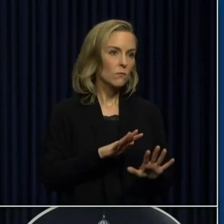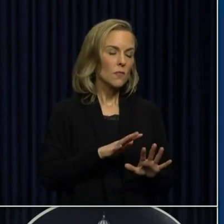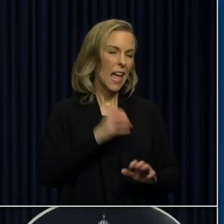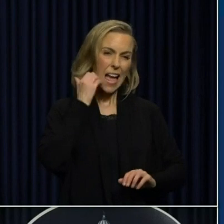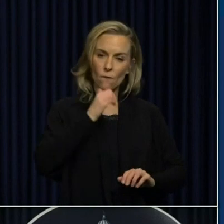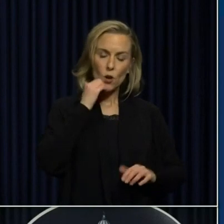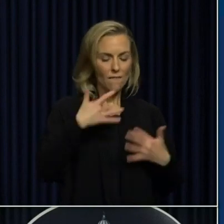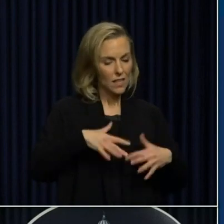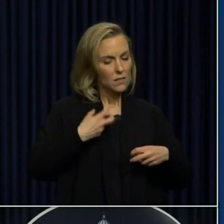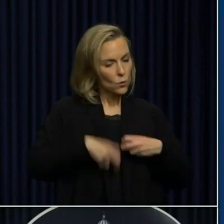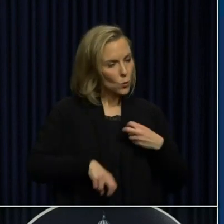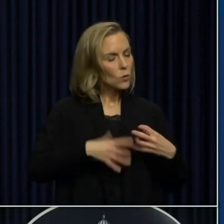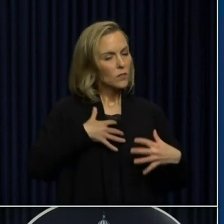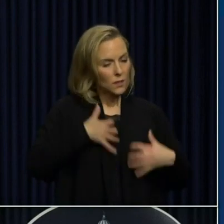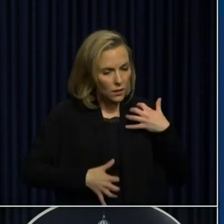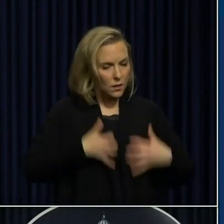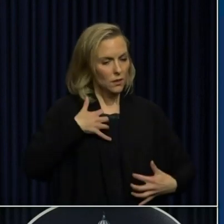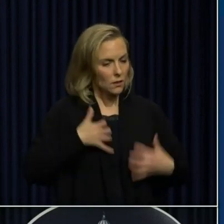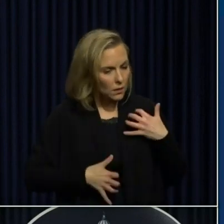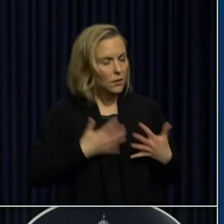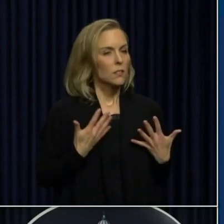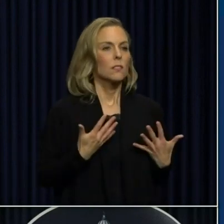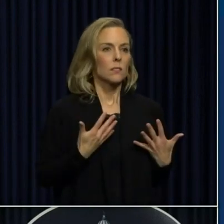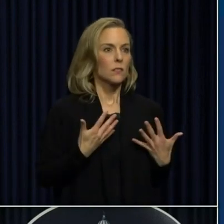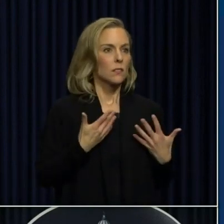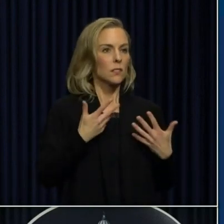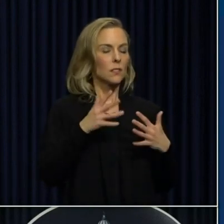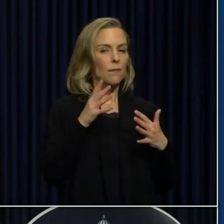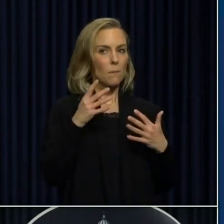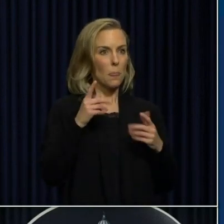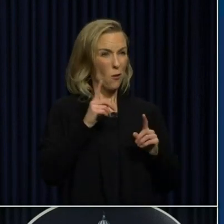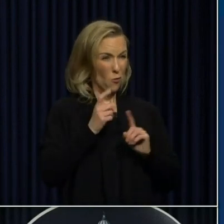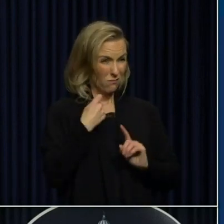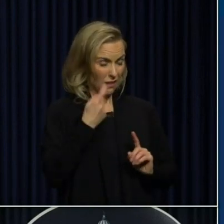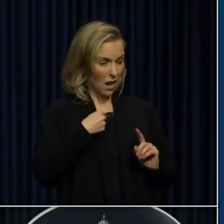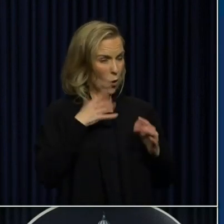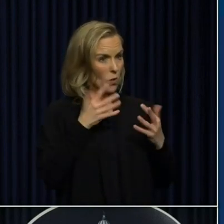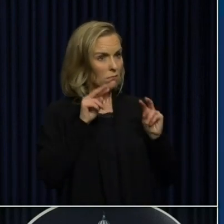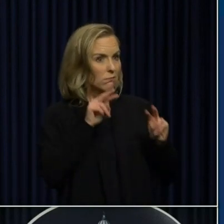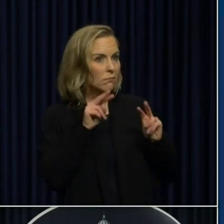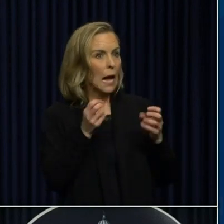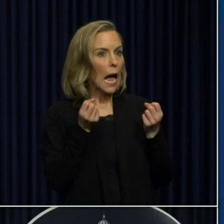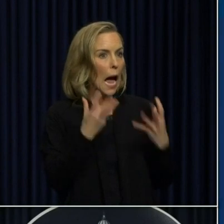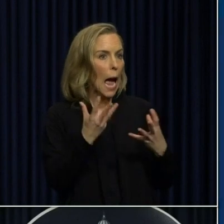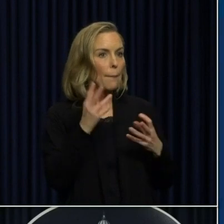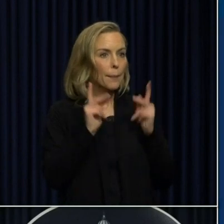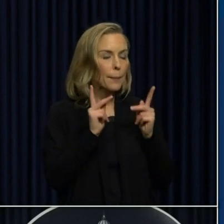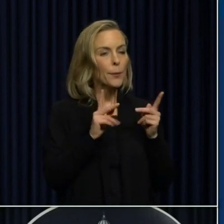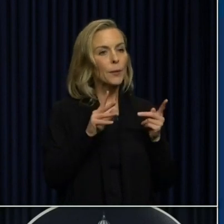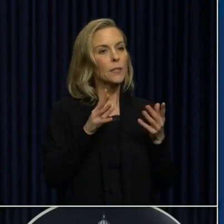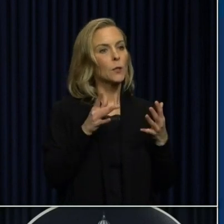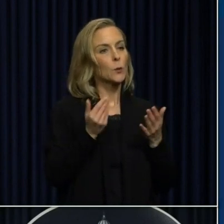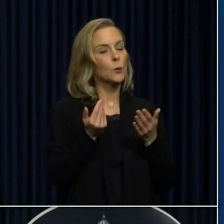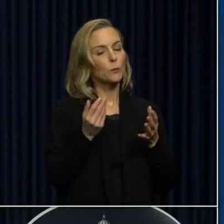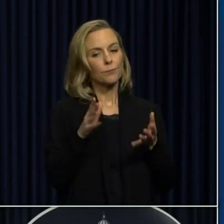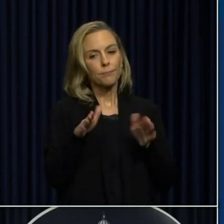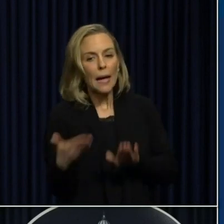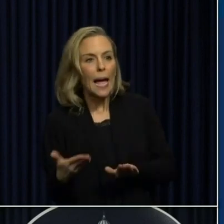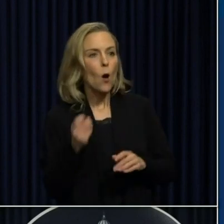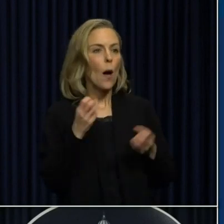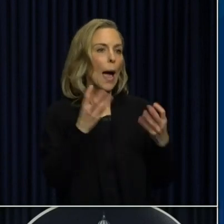every day when you wait to get numbers in of new cases or people who have passed away.